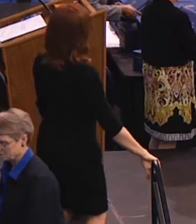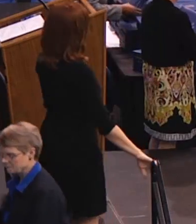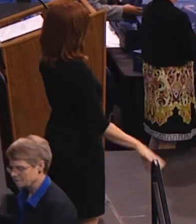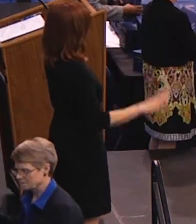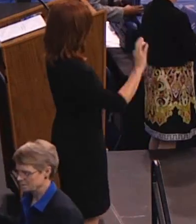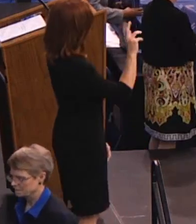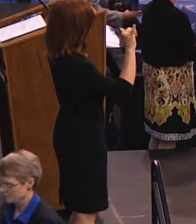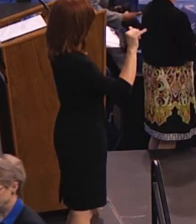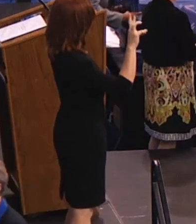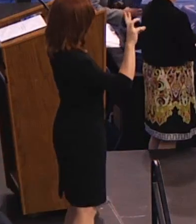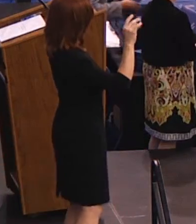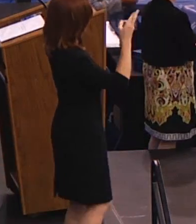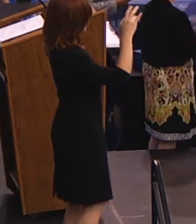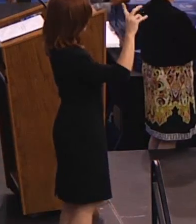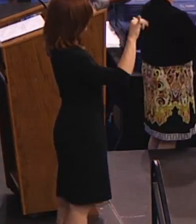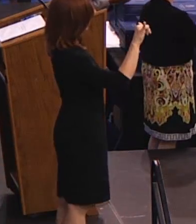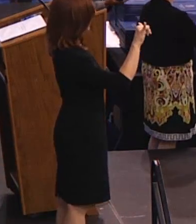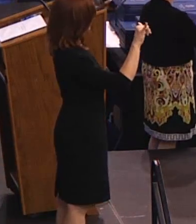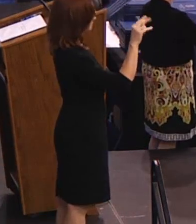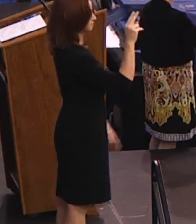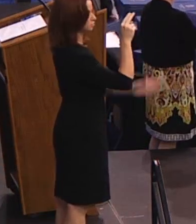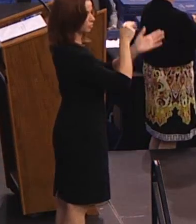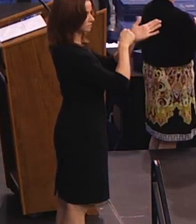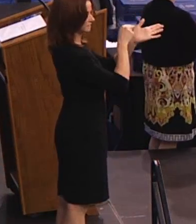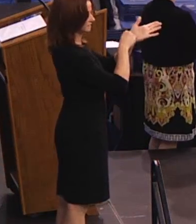Brittany Lauren Bradley, nursing.